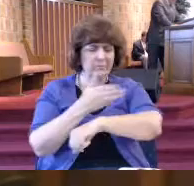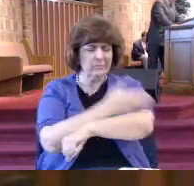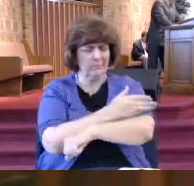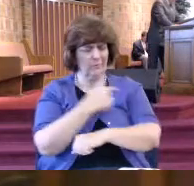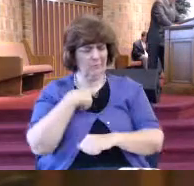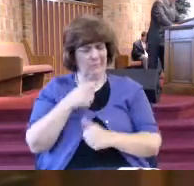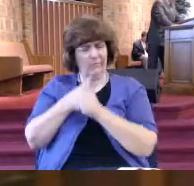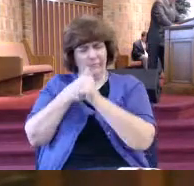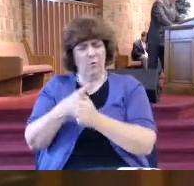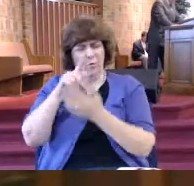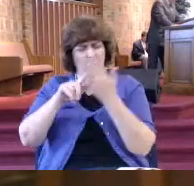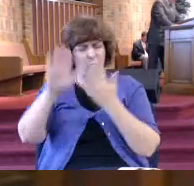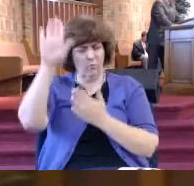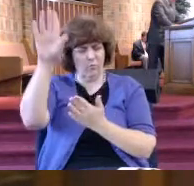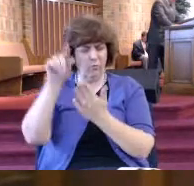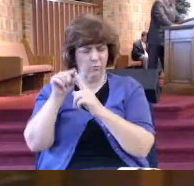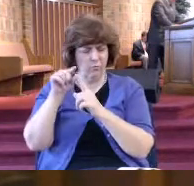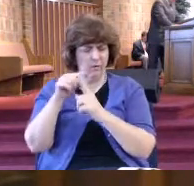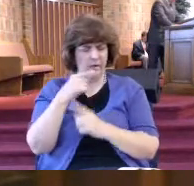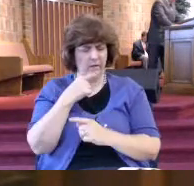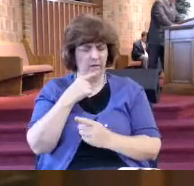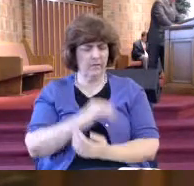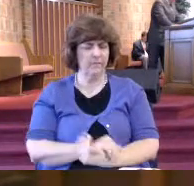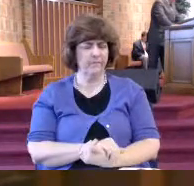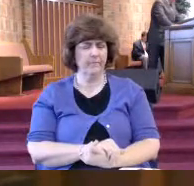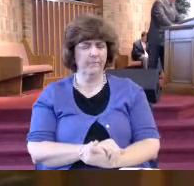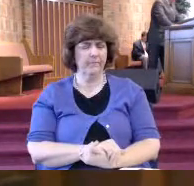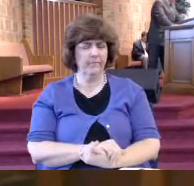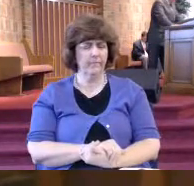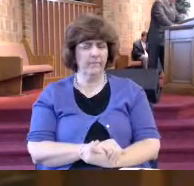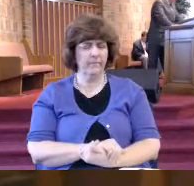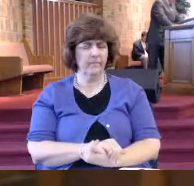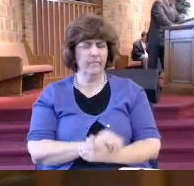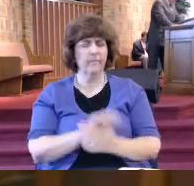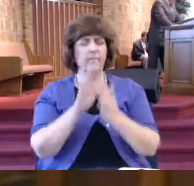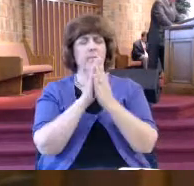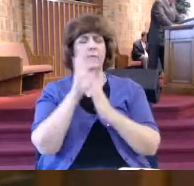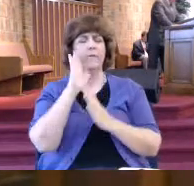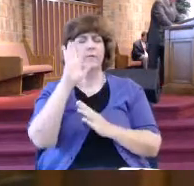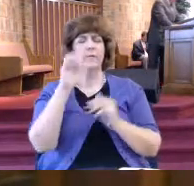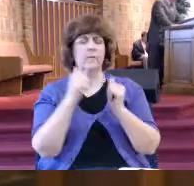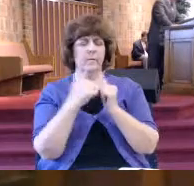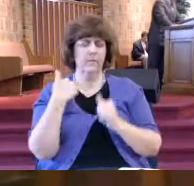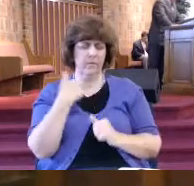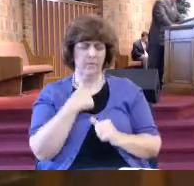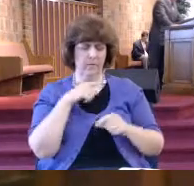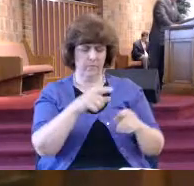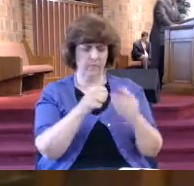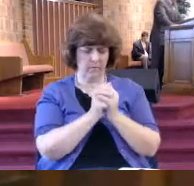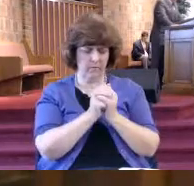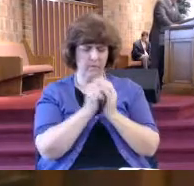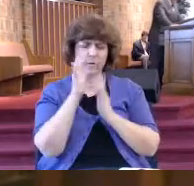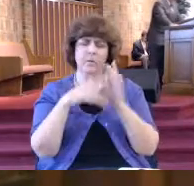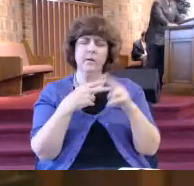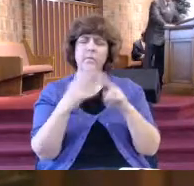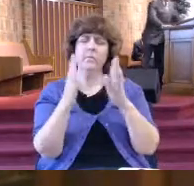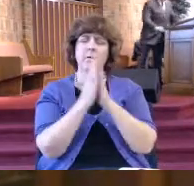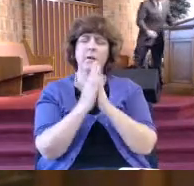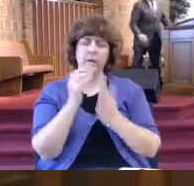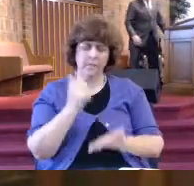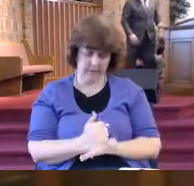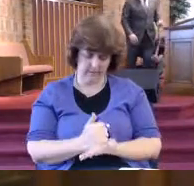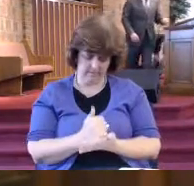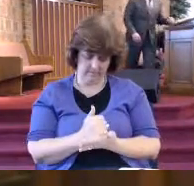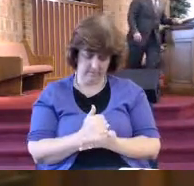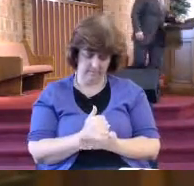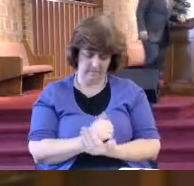word. We pray now that you'll go with us through this service. In Jesus' name we pray. Amen.